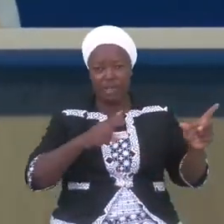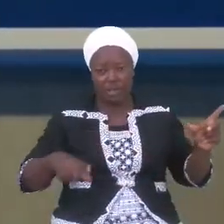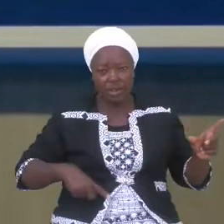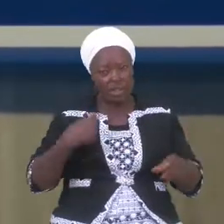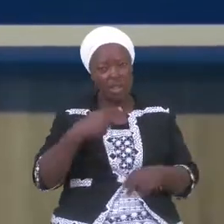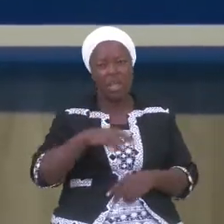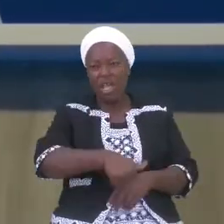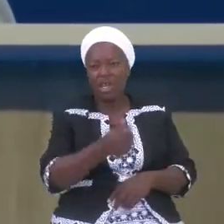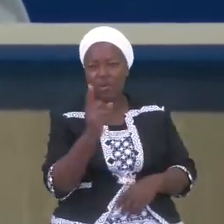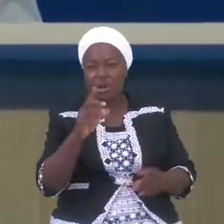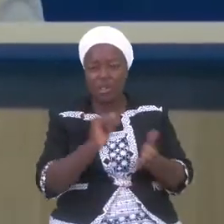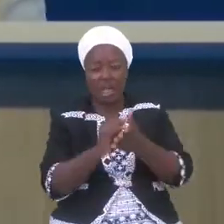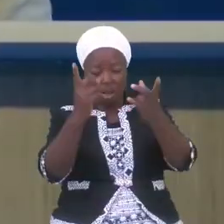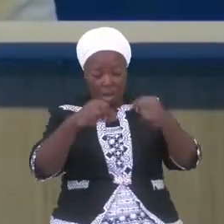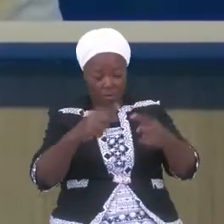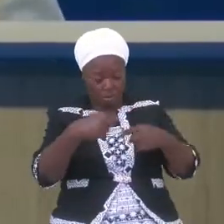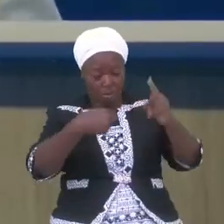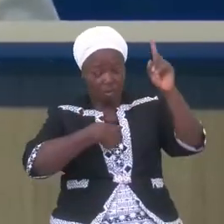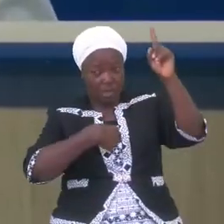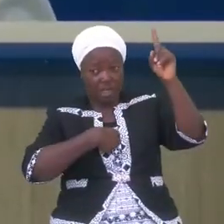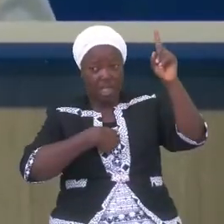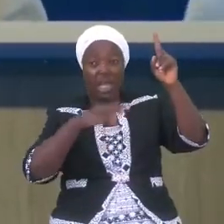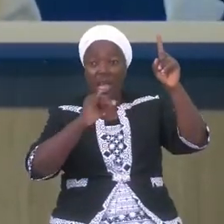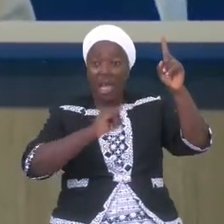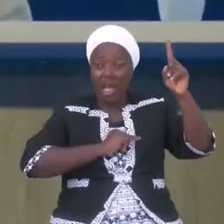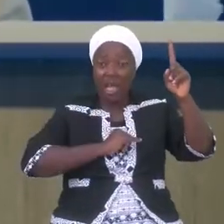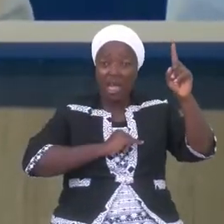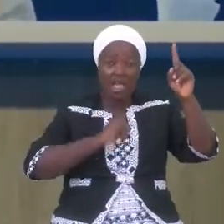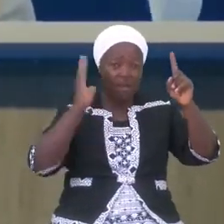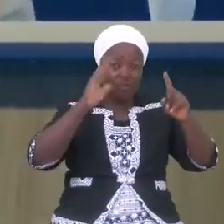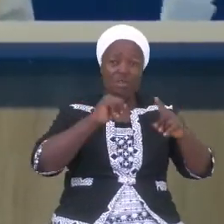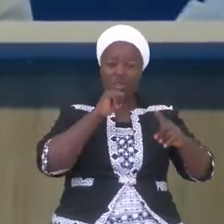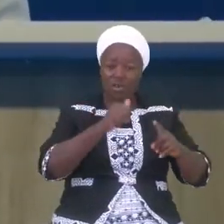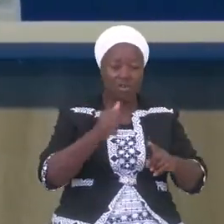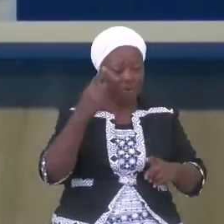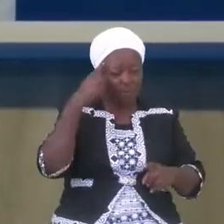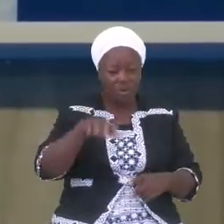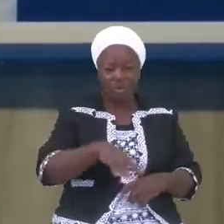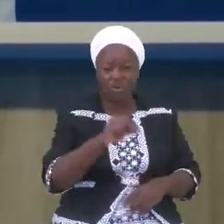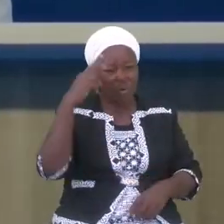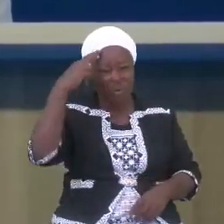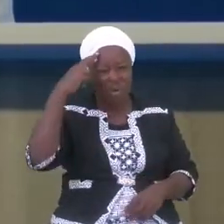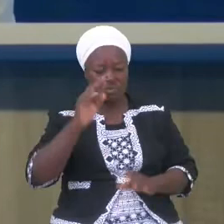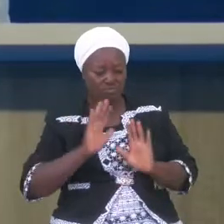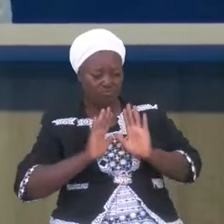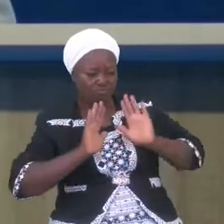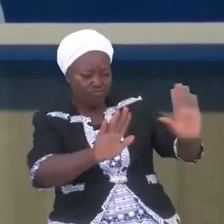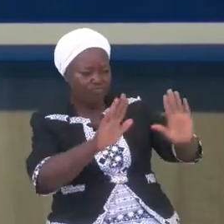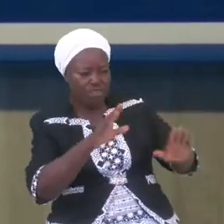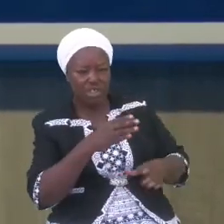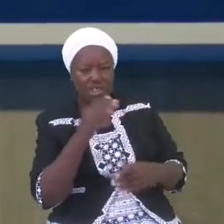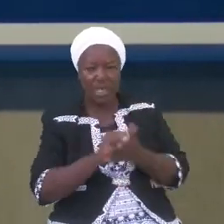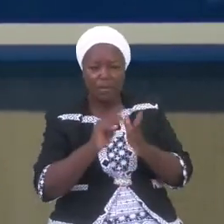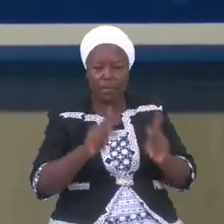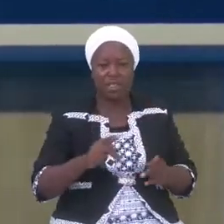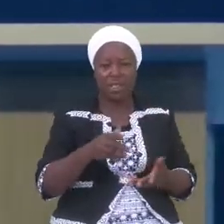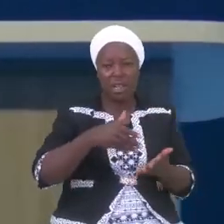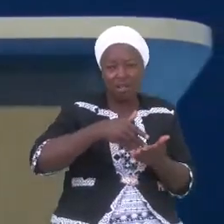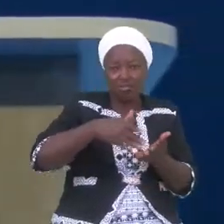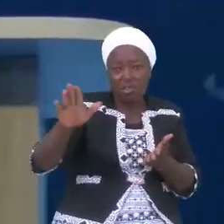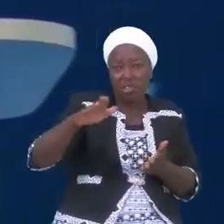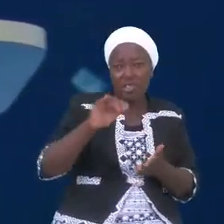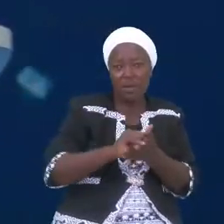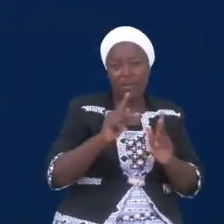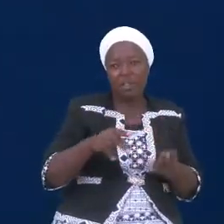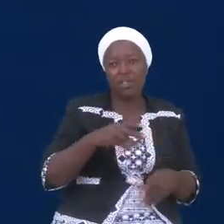comes to me, I will for no reason push him away. I will not reject him. He